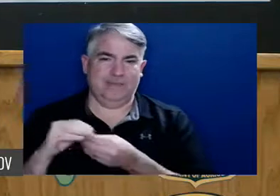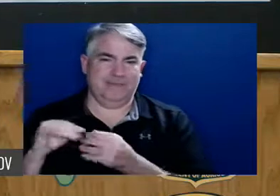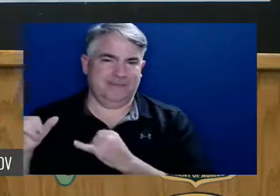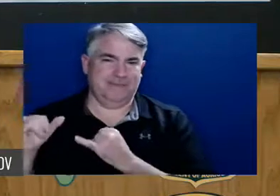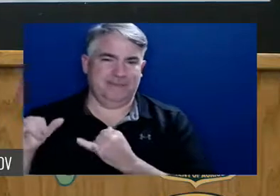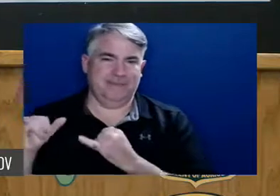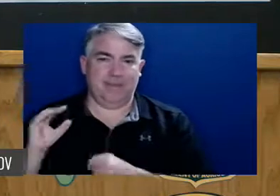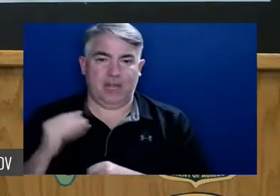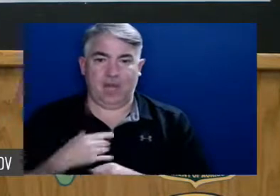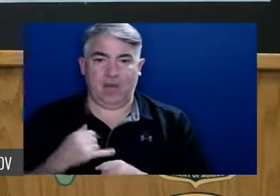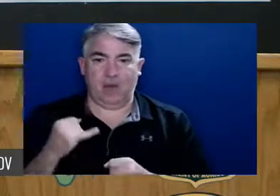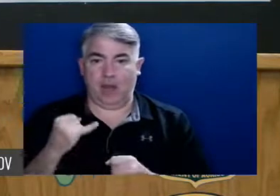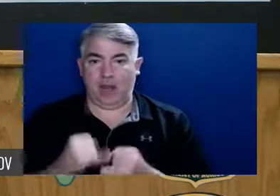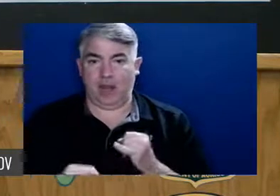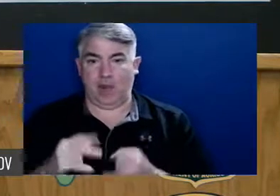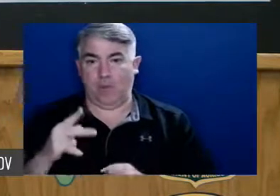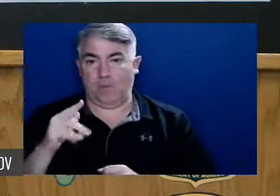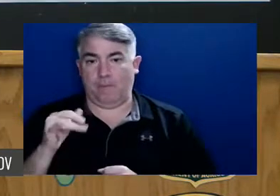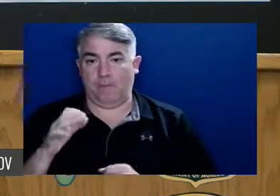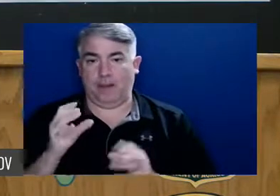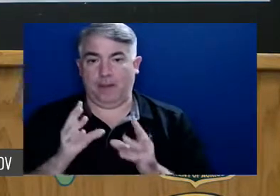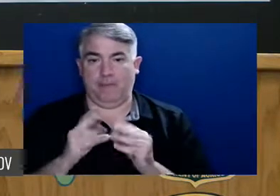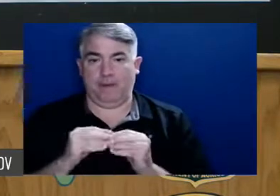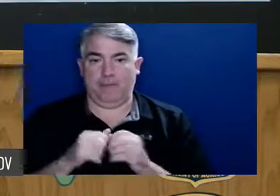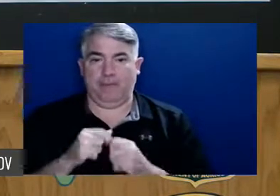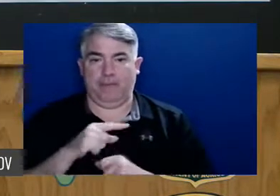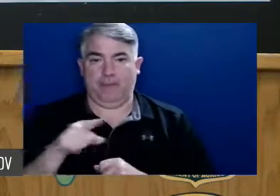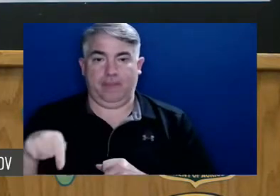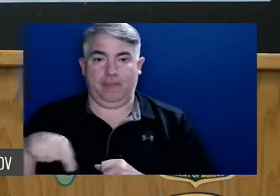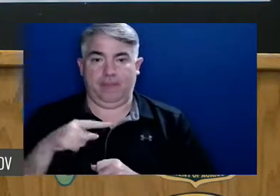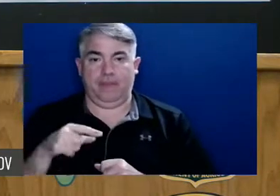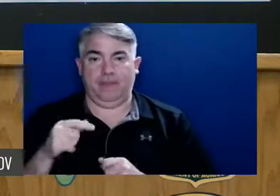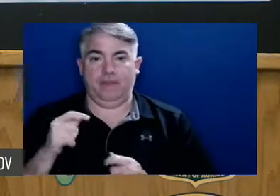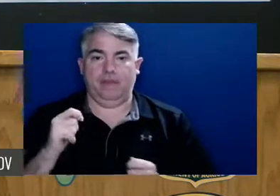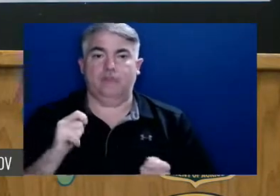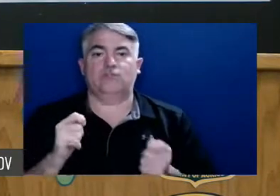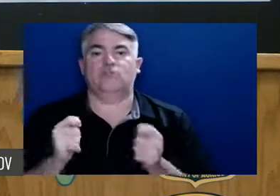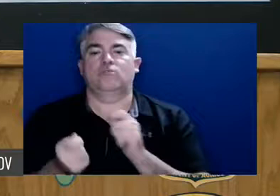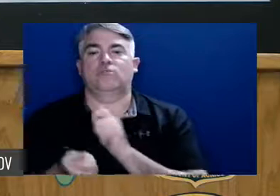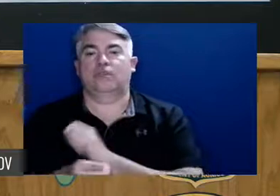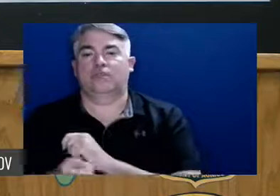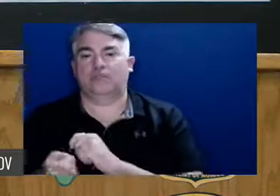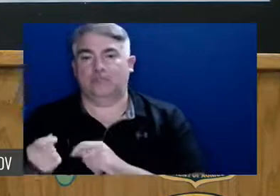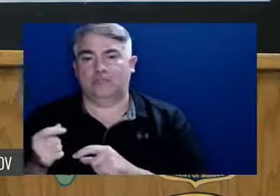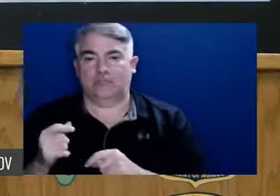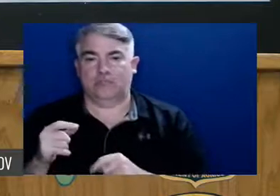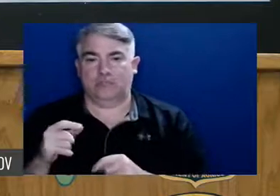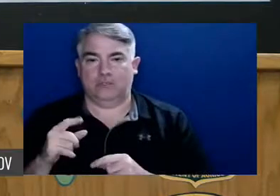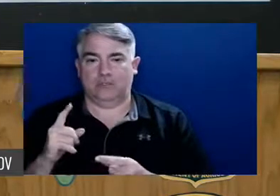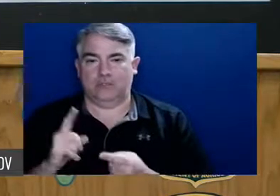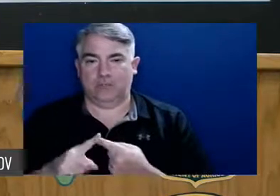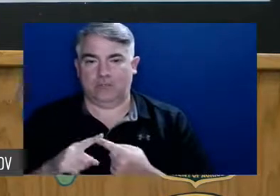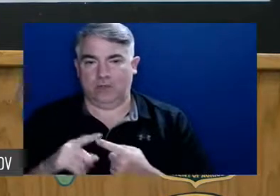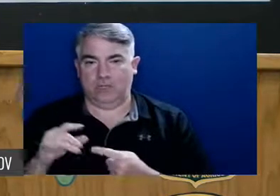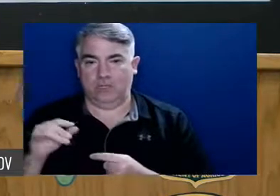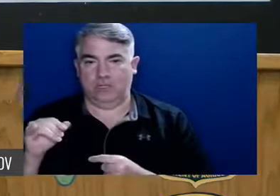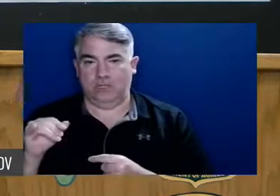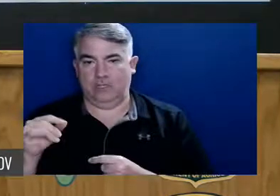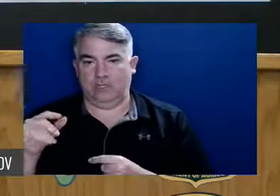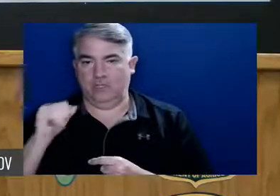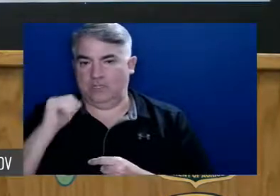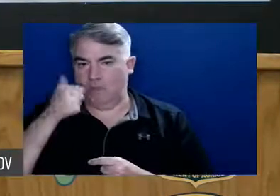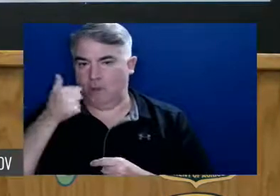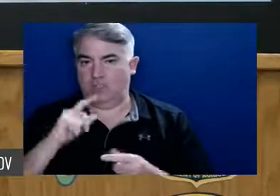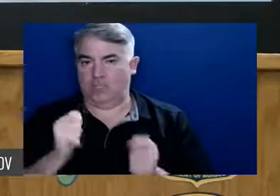be transitioning command of the east zone of the fire back over to Jerry McGowan starting tomorrow morning at 7 o'clock a.m. If